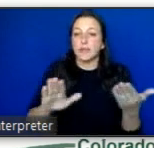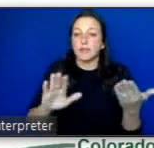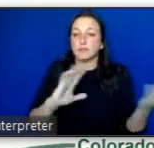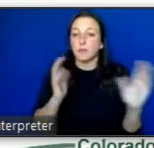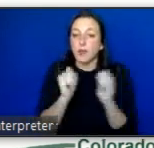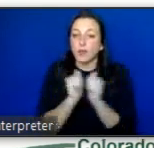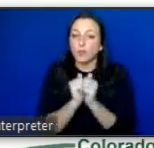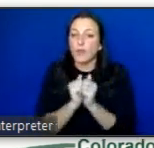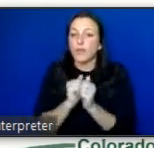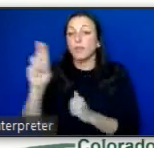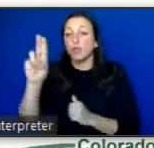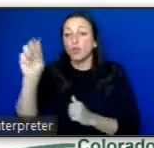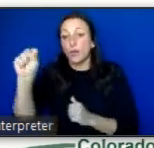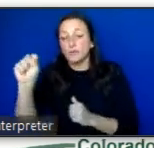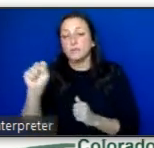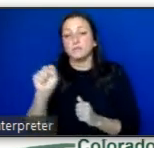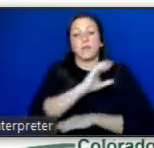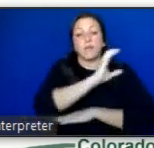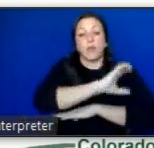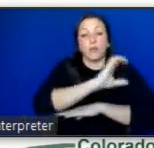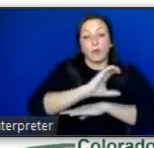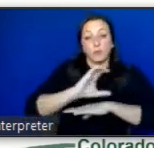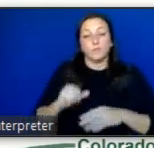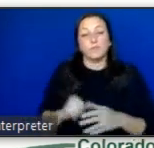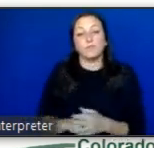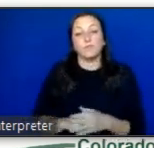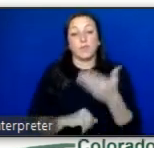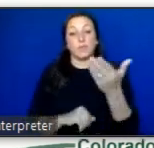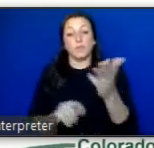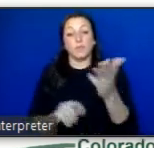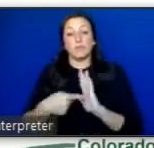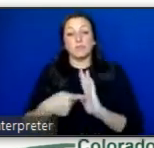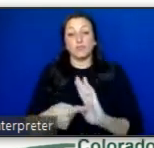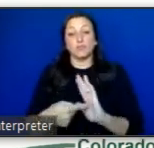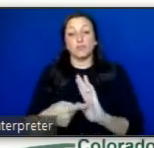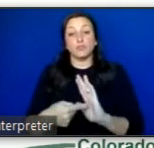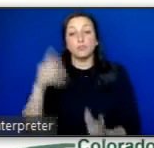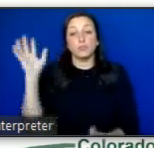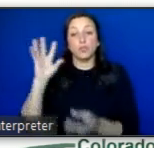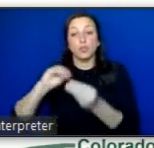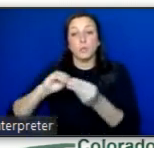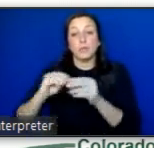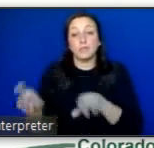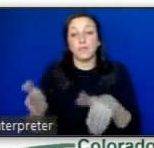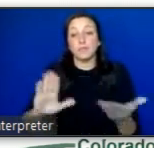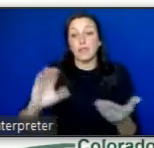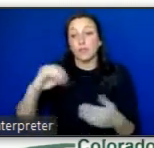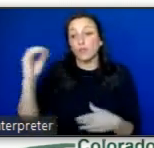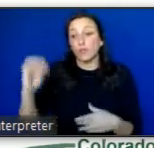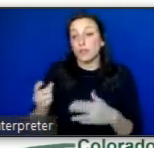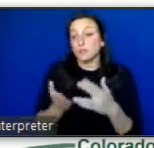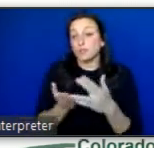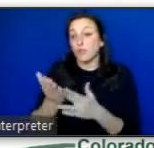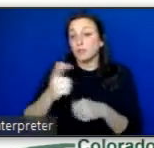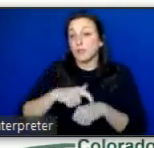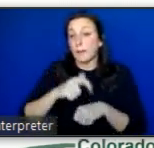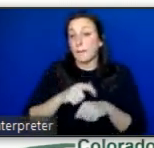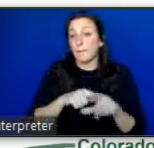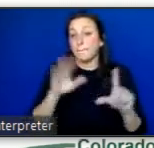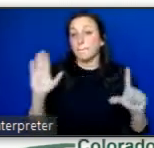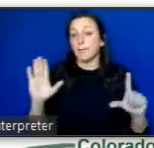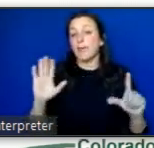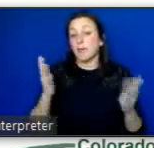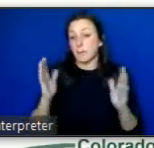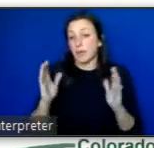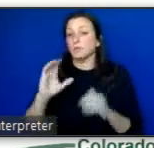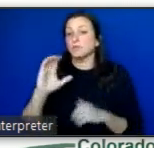between the US and Colorado. So this figure is showing you cumulative death rates over time, comparing the US to Colorado. And you